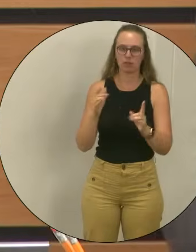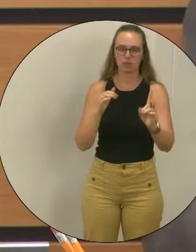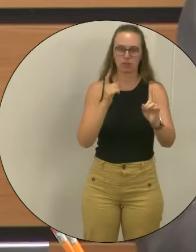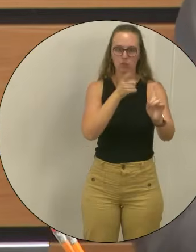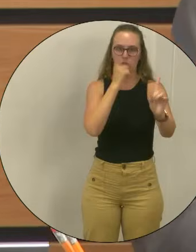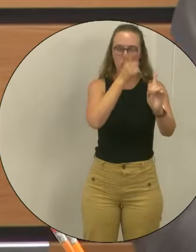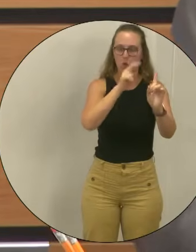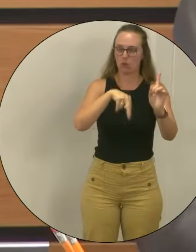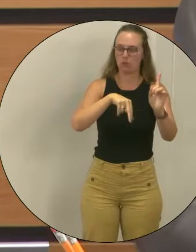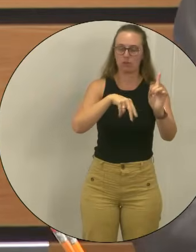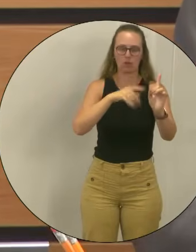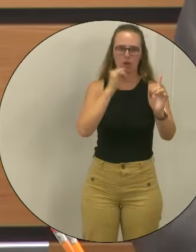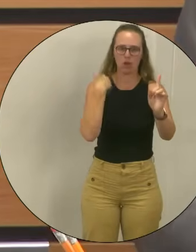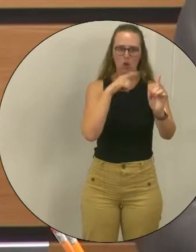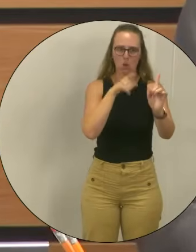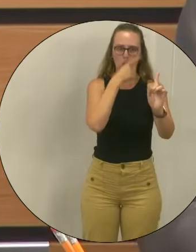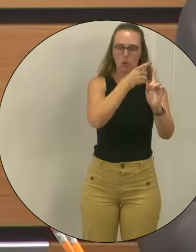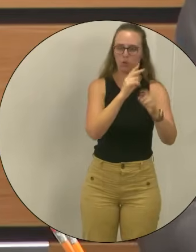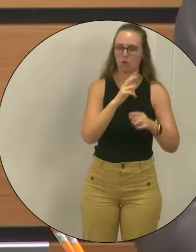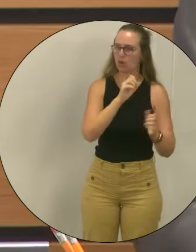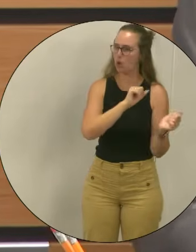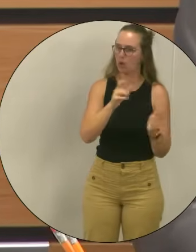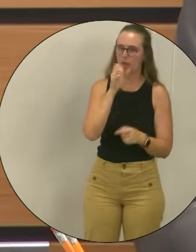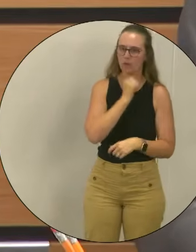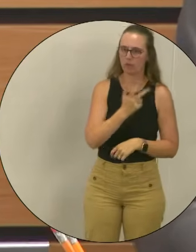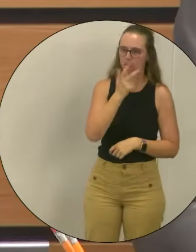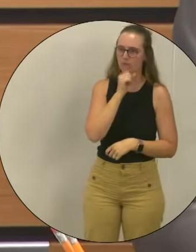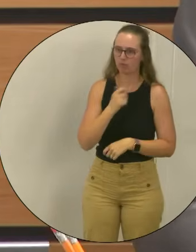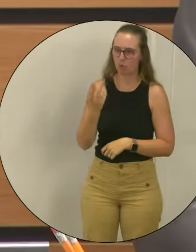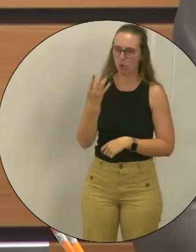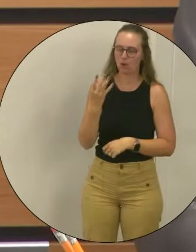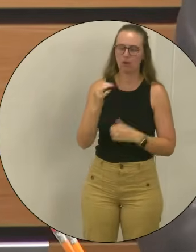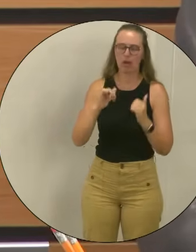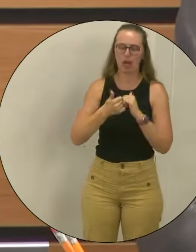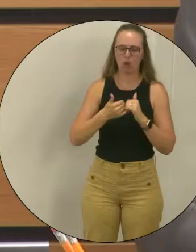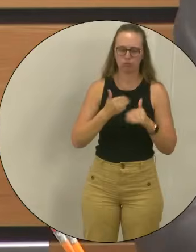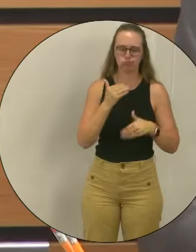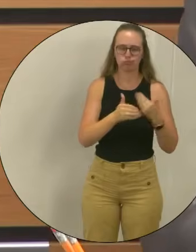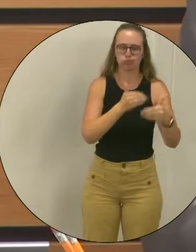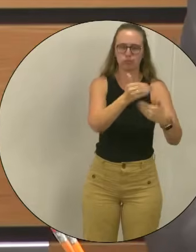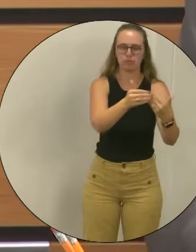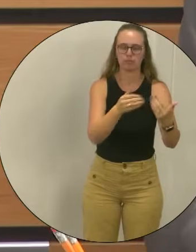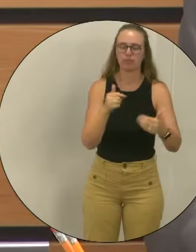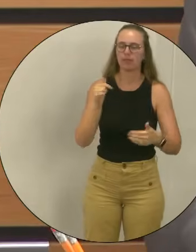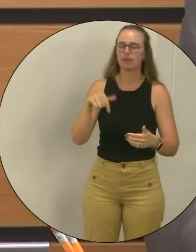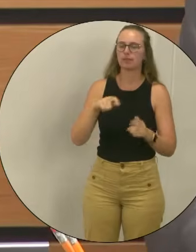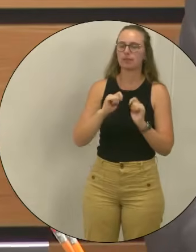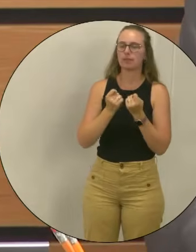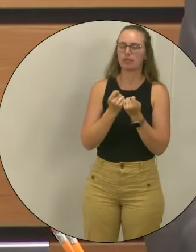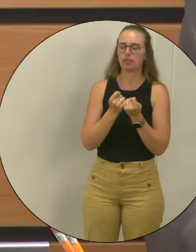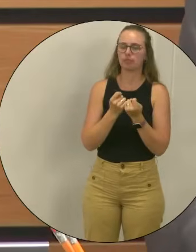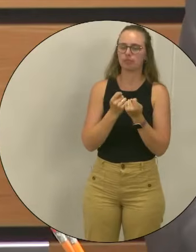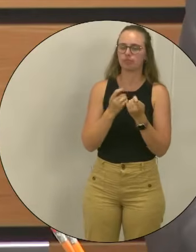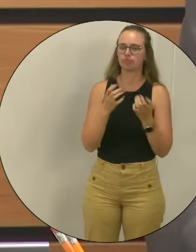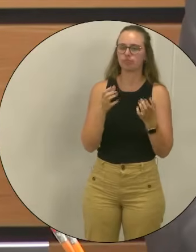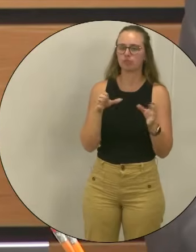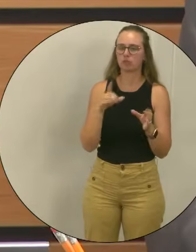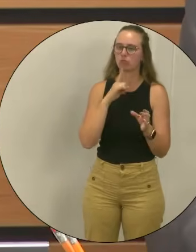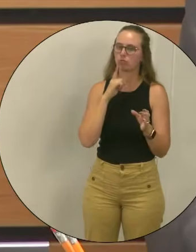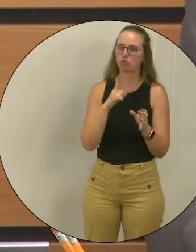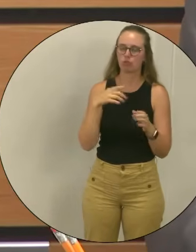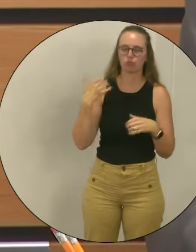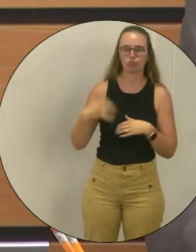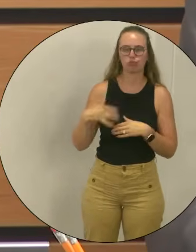North Star where we want to be 3 and 4-year-olds, and so how do you on-ramp that? This team has done a really